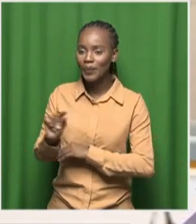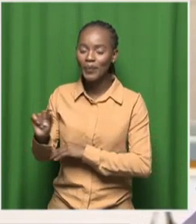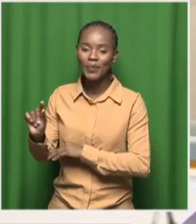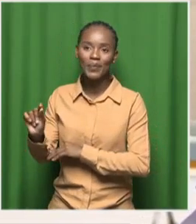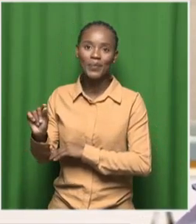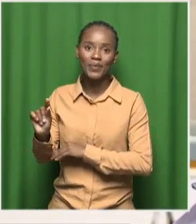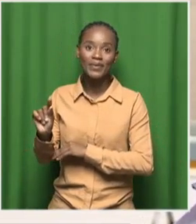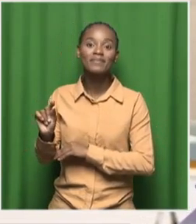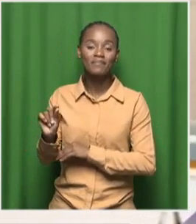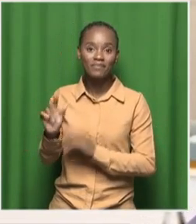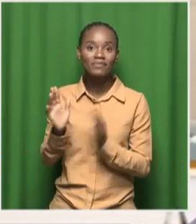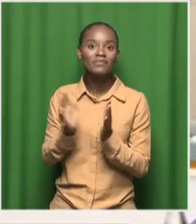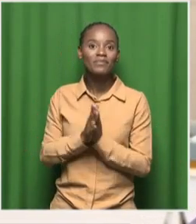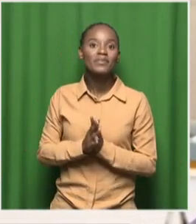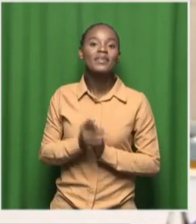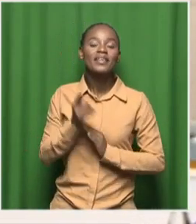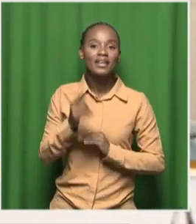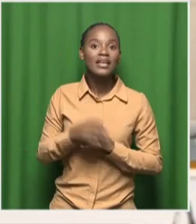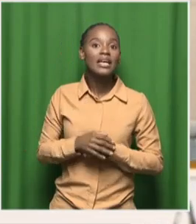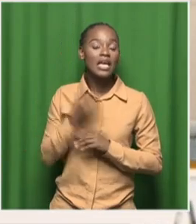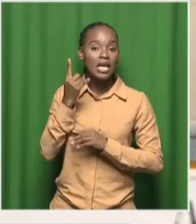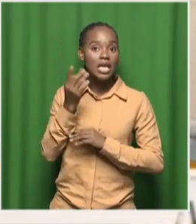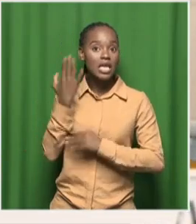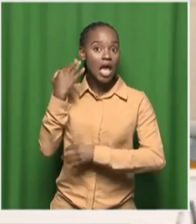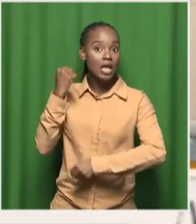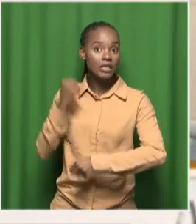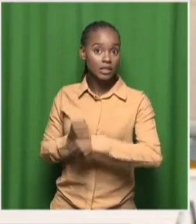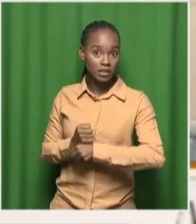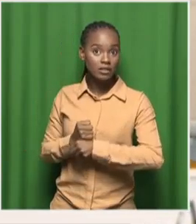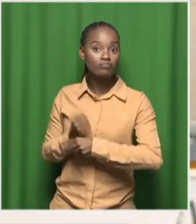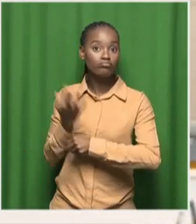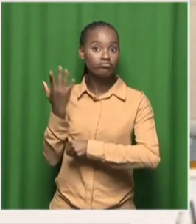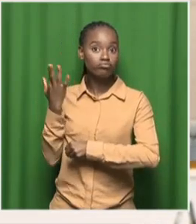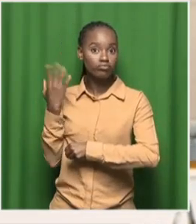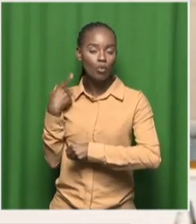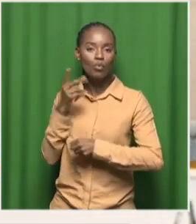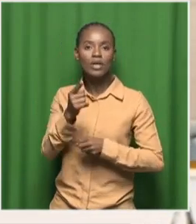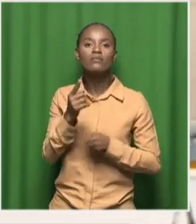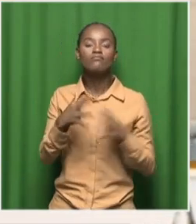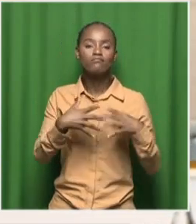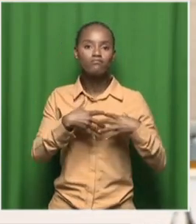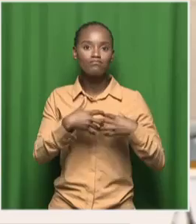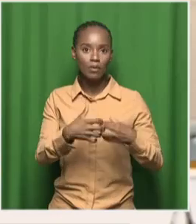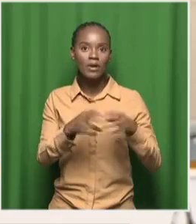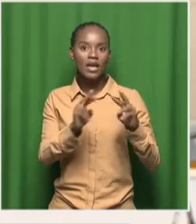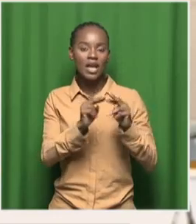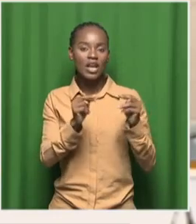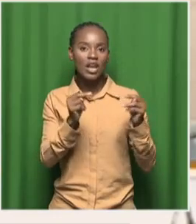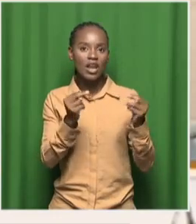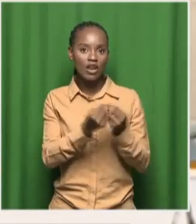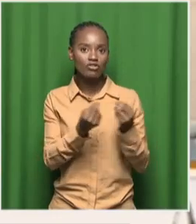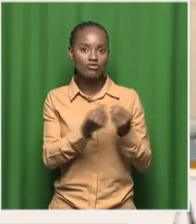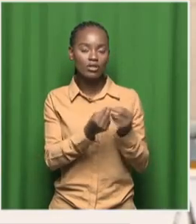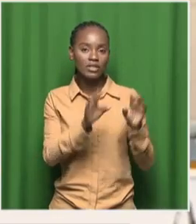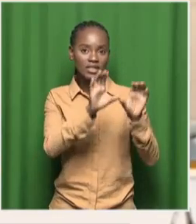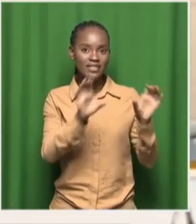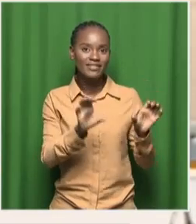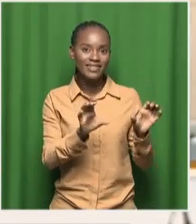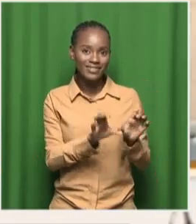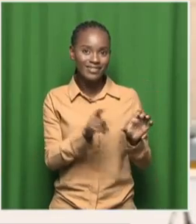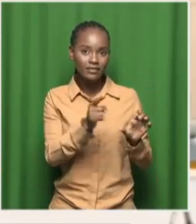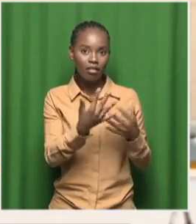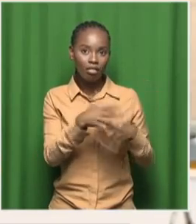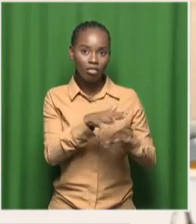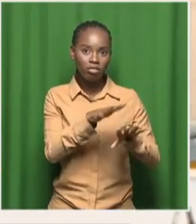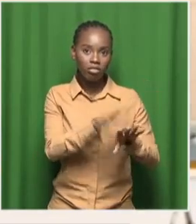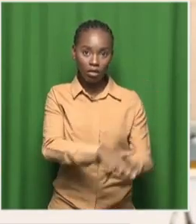the National Certificate Vocational, which is a combination of both theory and practical exposure, and which also gives